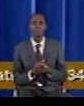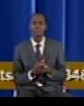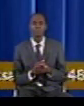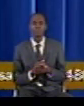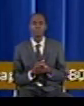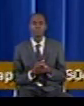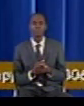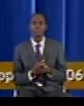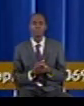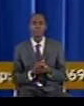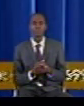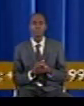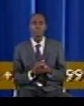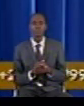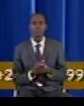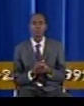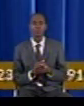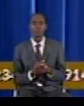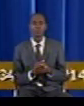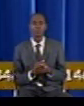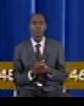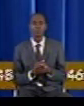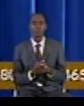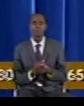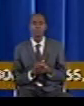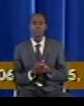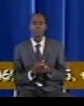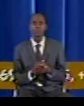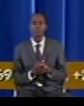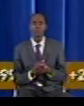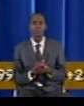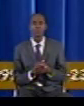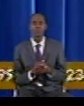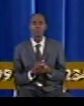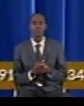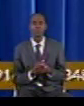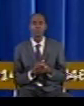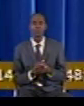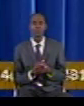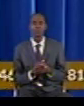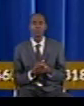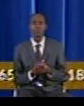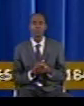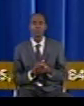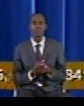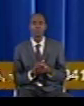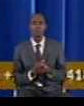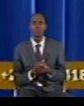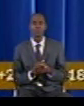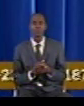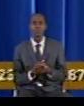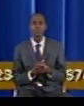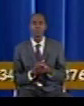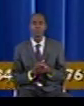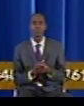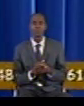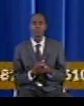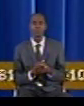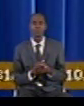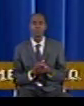addu'a da tsawo gari ranan sati yau na zuna karba addu'a da safe na karba addu'a da yammanci